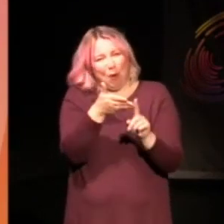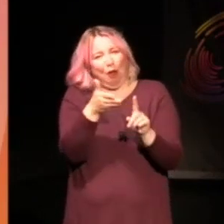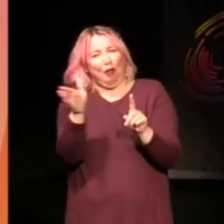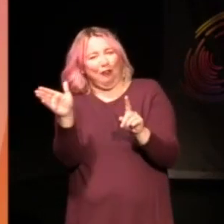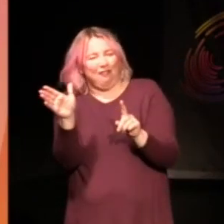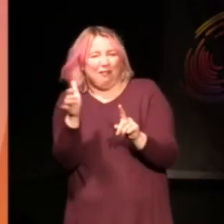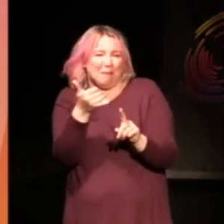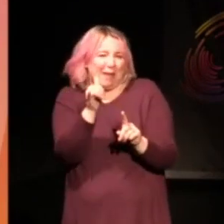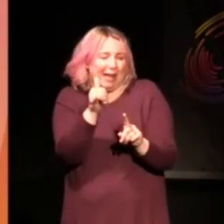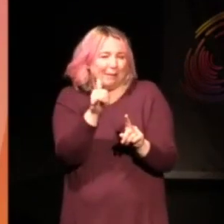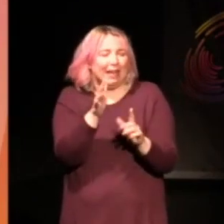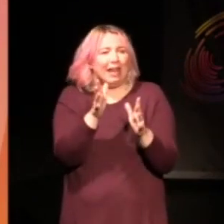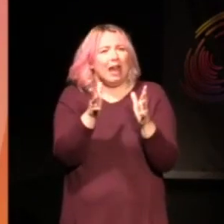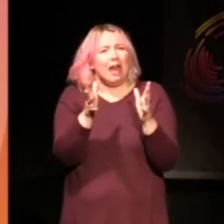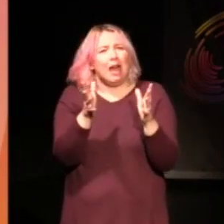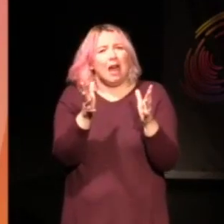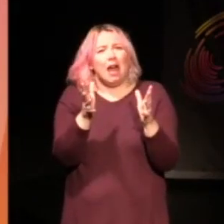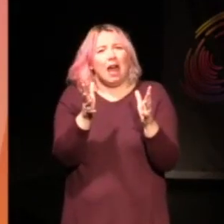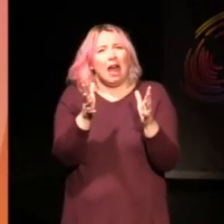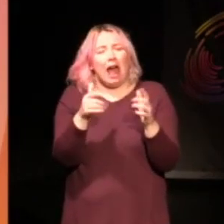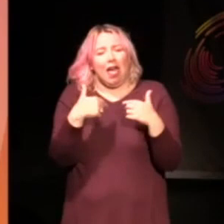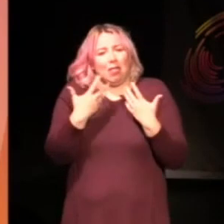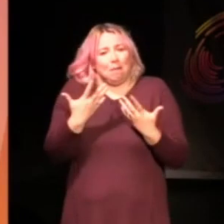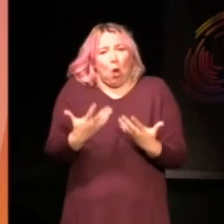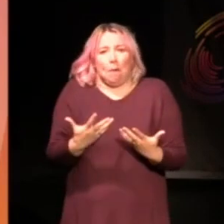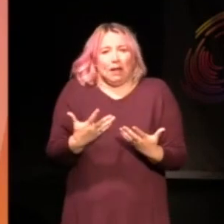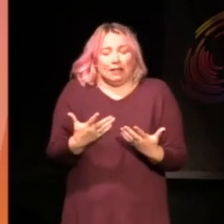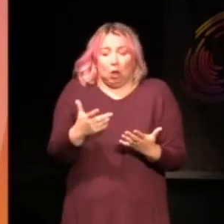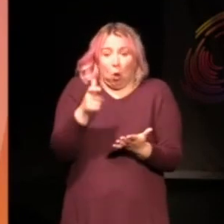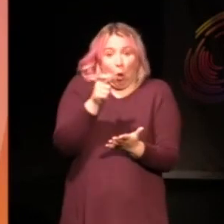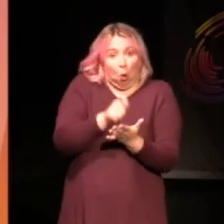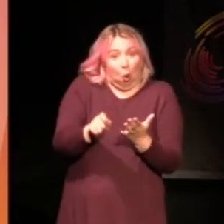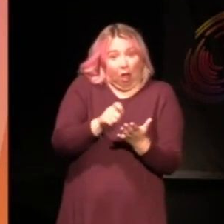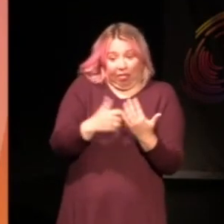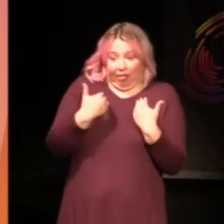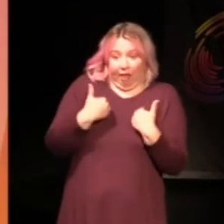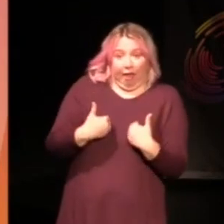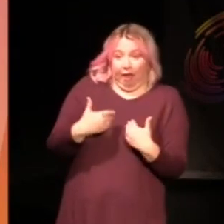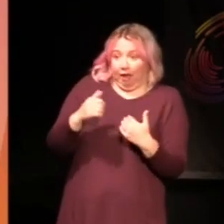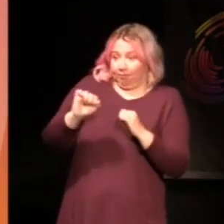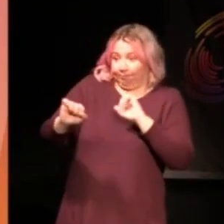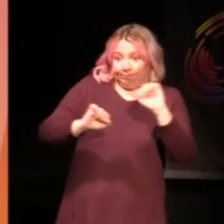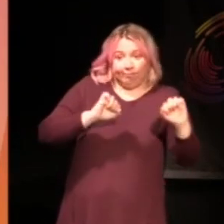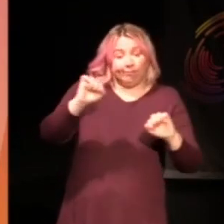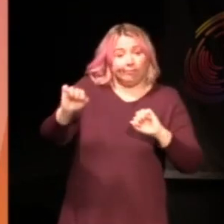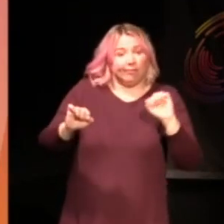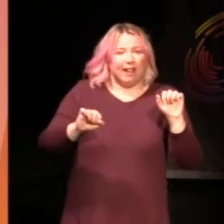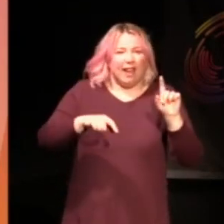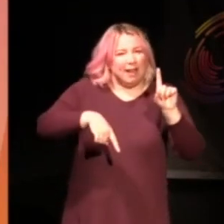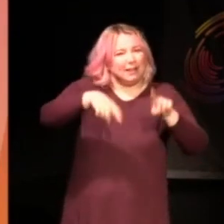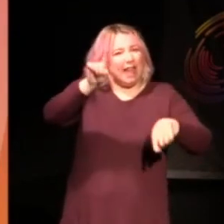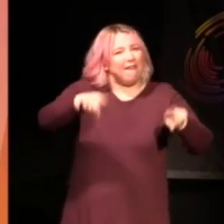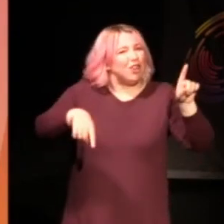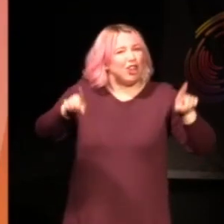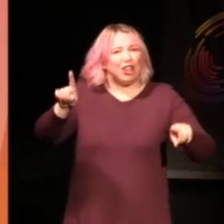sometimes not given to authors from diverse